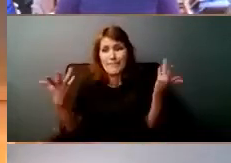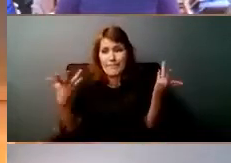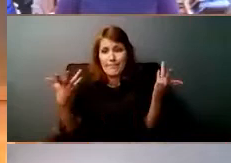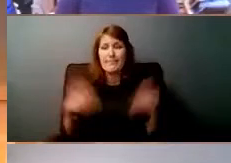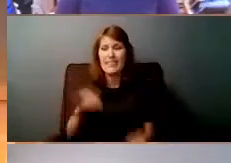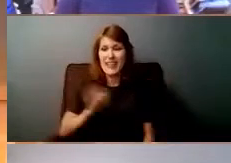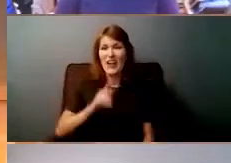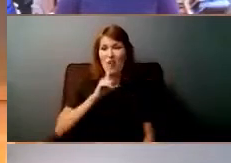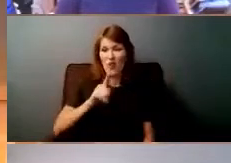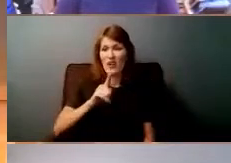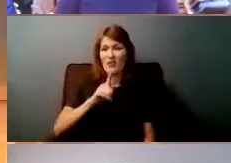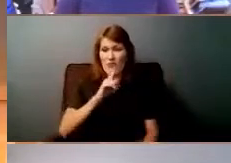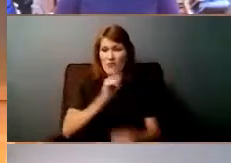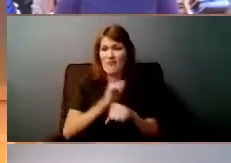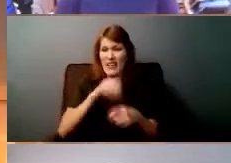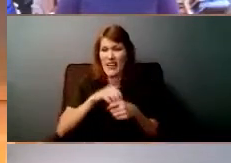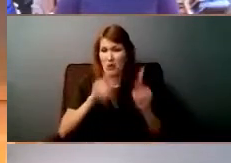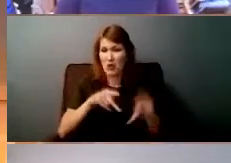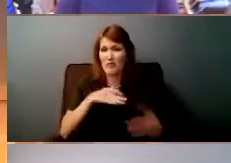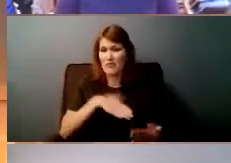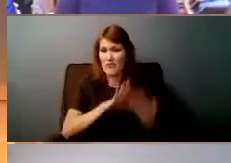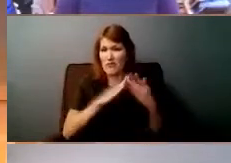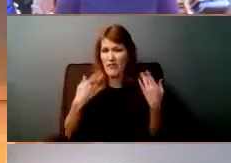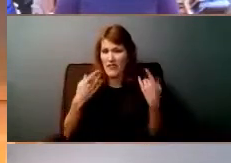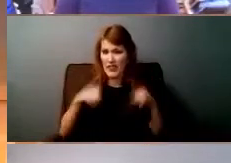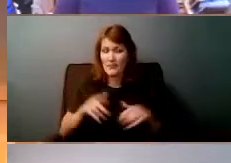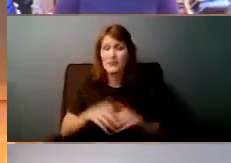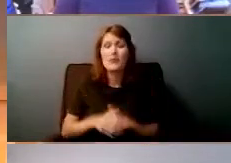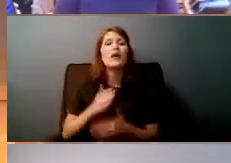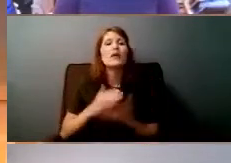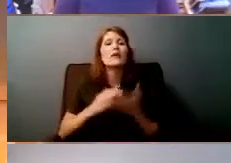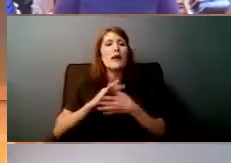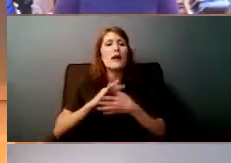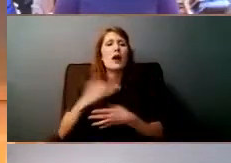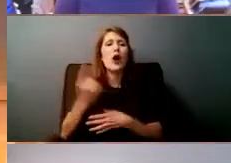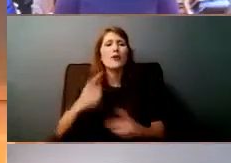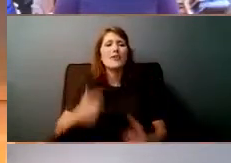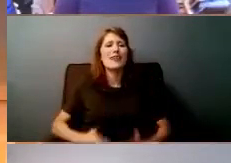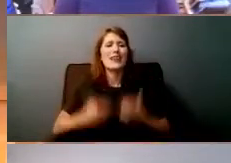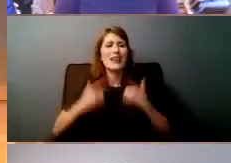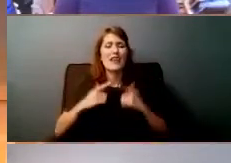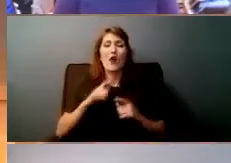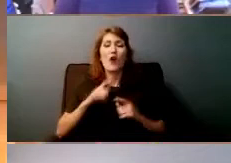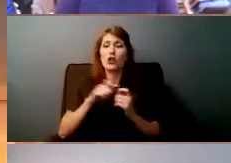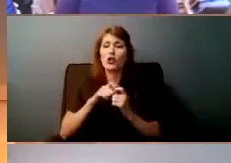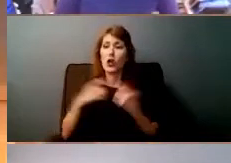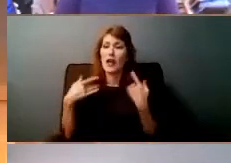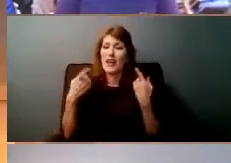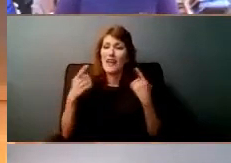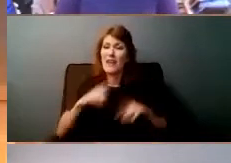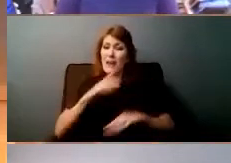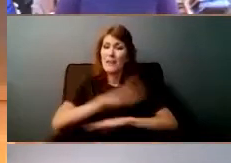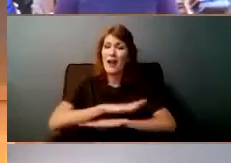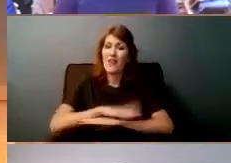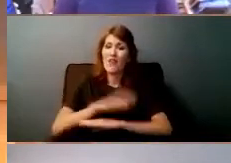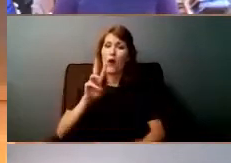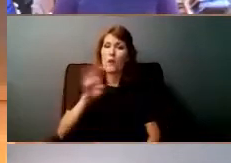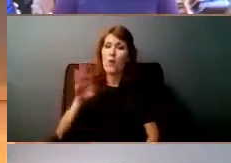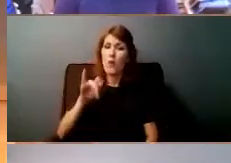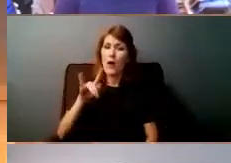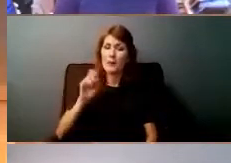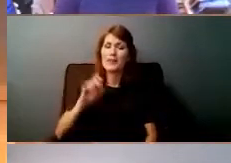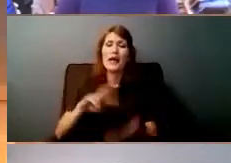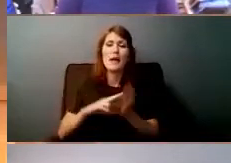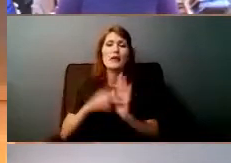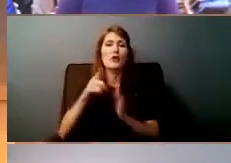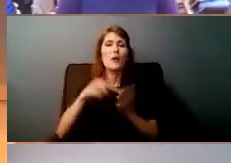in-person event. Some of the content would always have to live on certain event platforms' websites, which means that you are paying for that